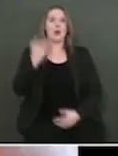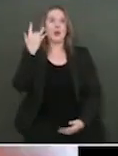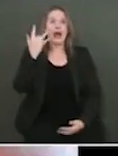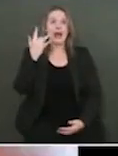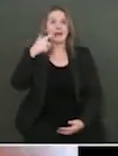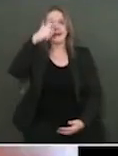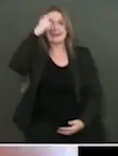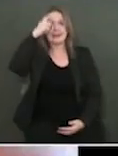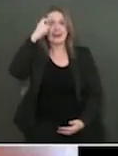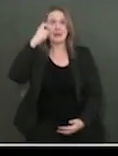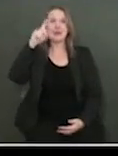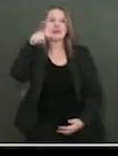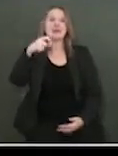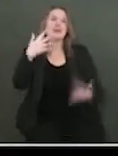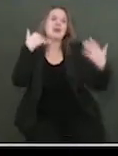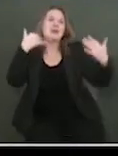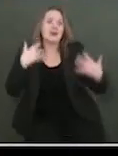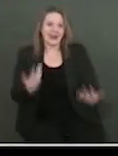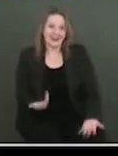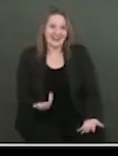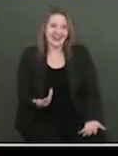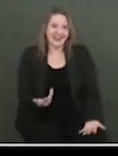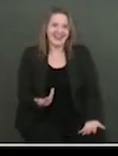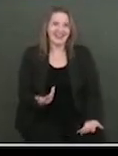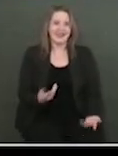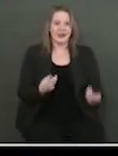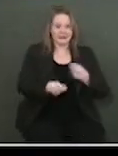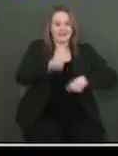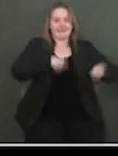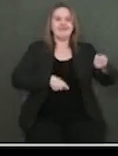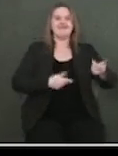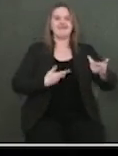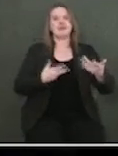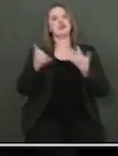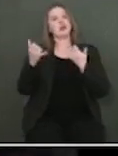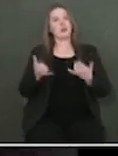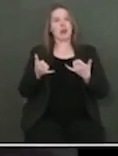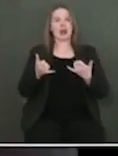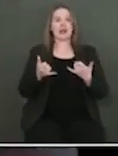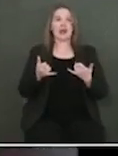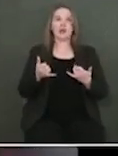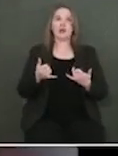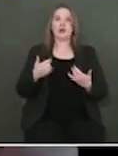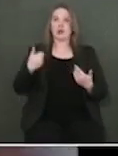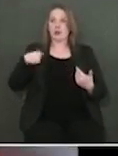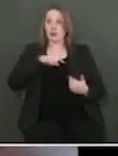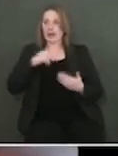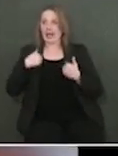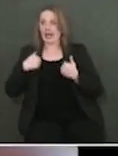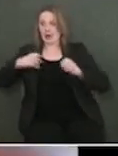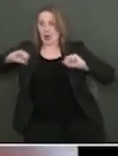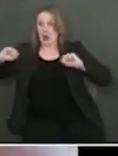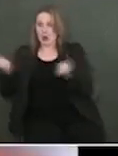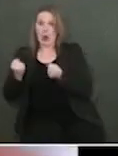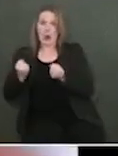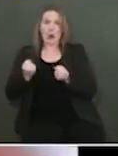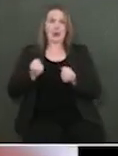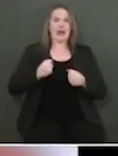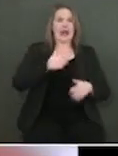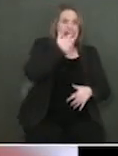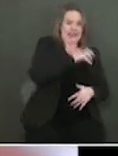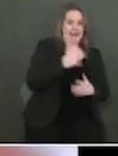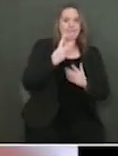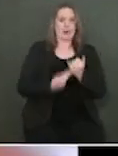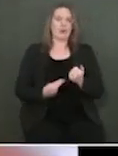all that equipment down during the heat of the summer. So now we're literally dealing with both extremes to make sure that we don't miss something. And